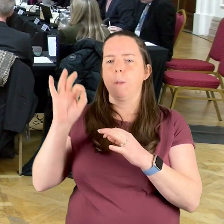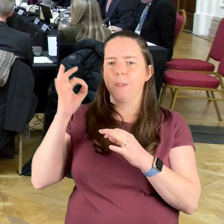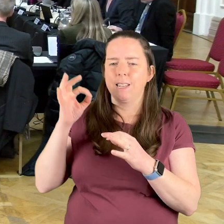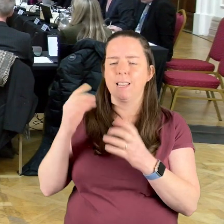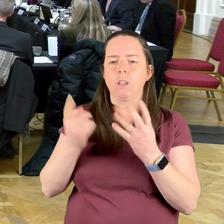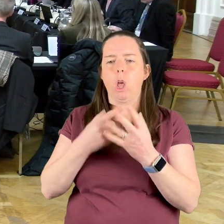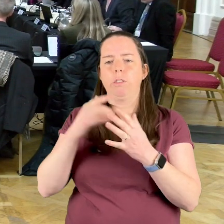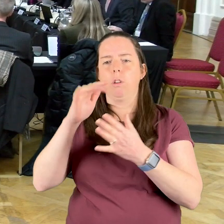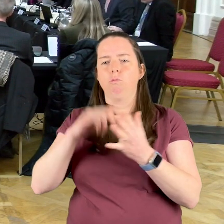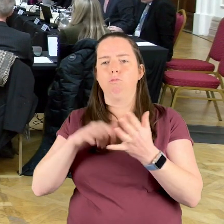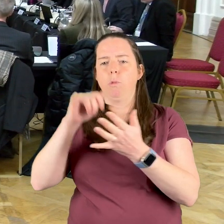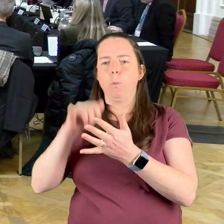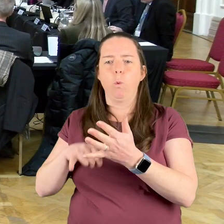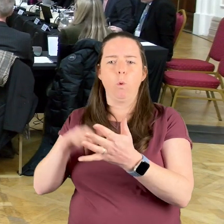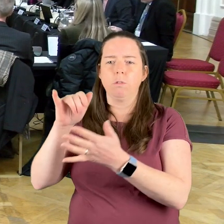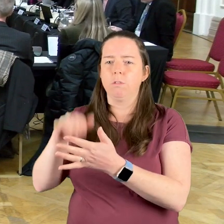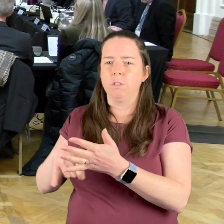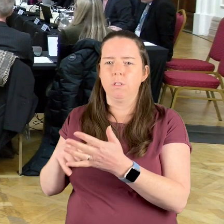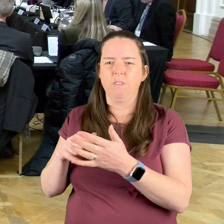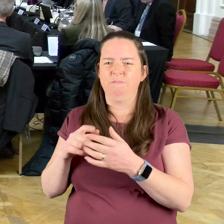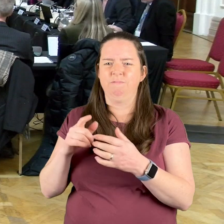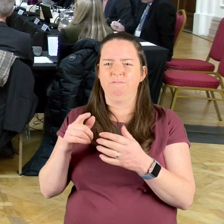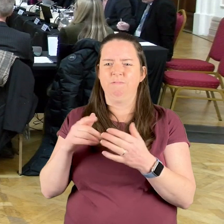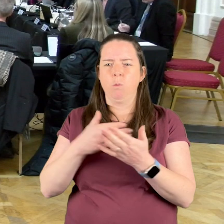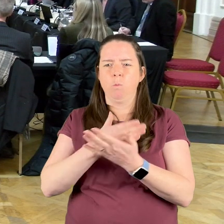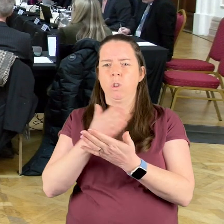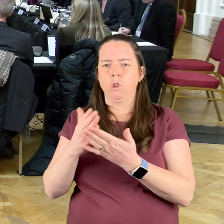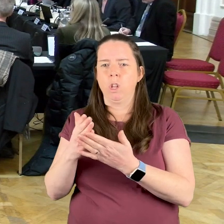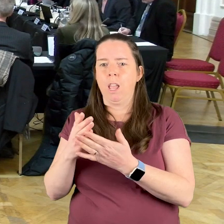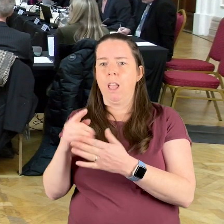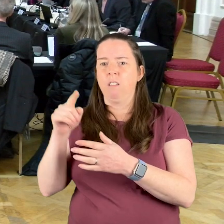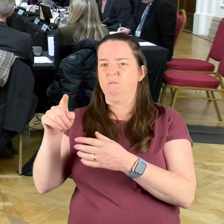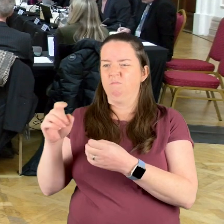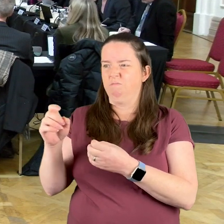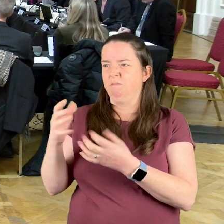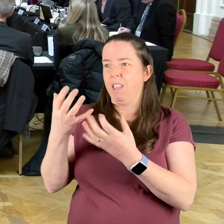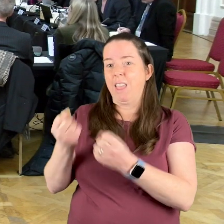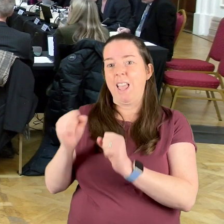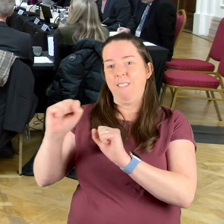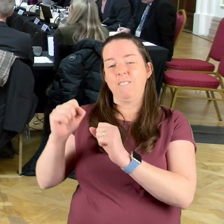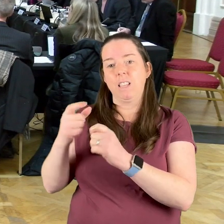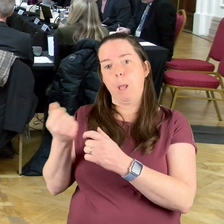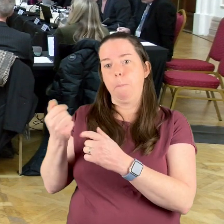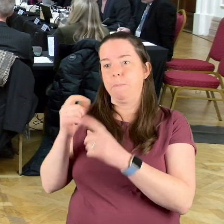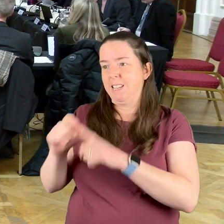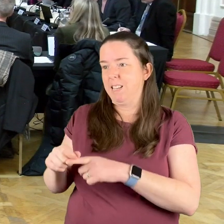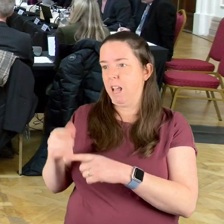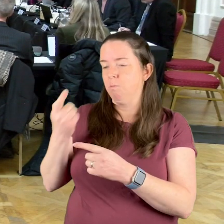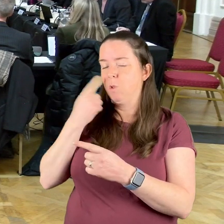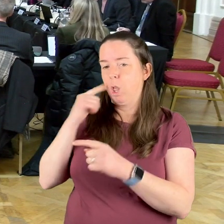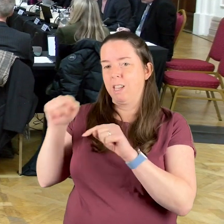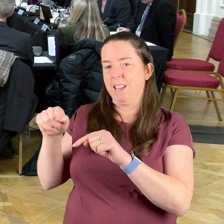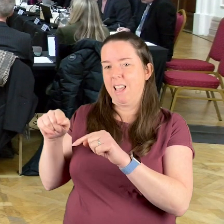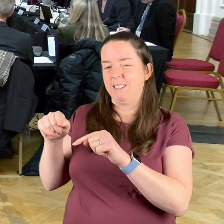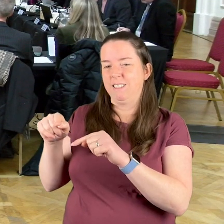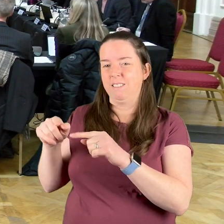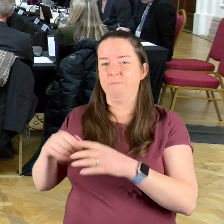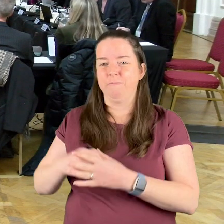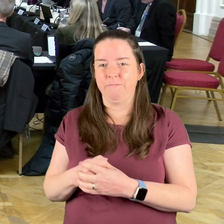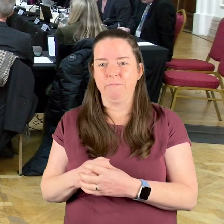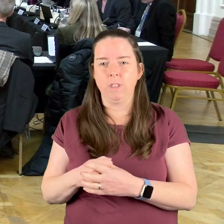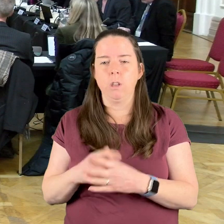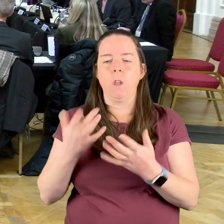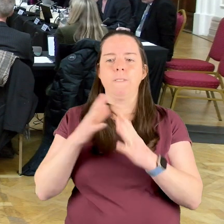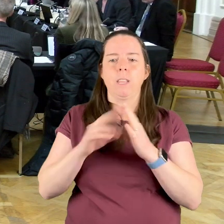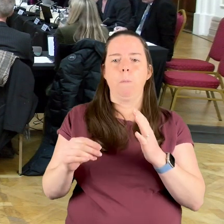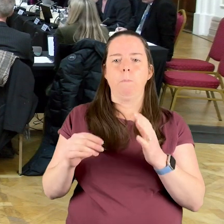that board subcommittees and other reports that we couldn't share wouldn't provide some of the degree of detail that we were looking at.